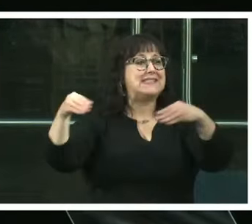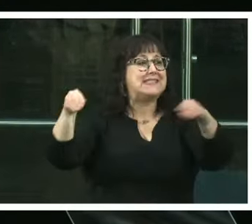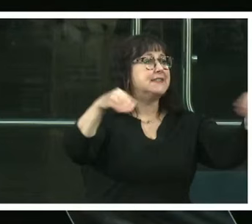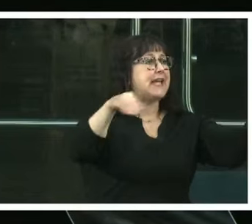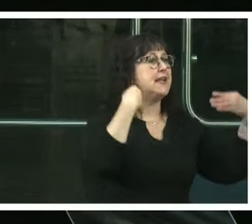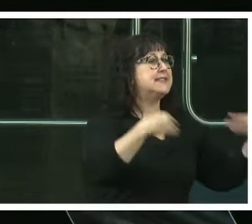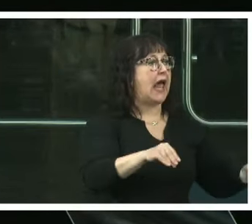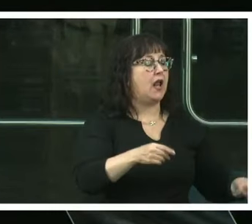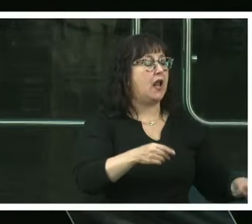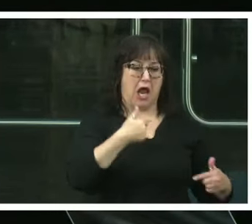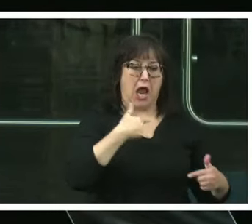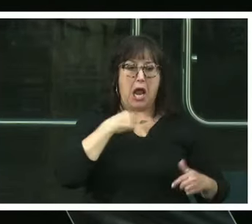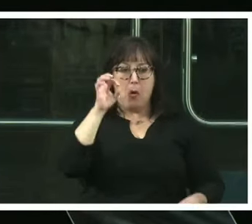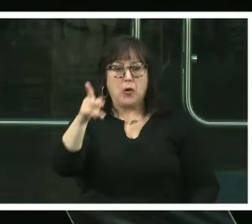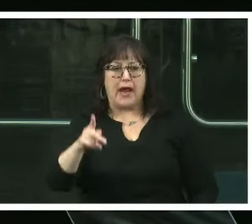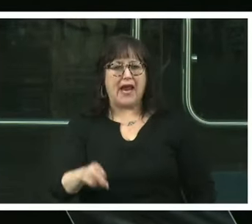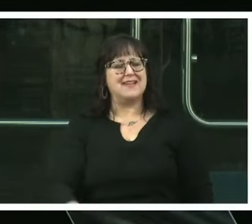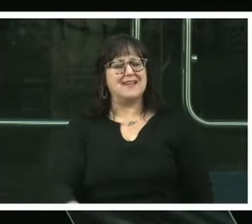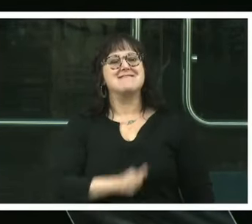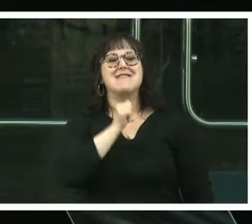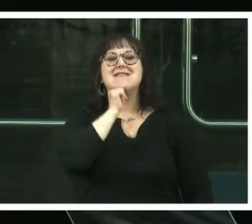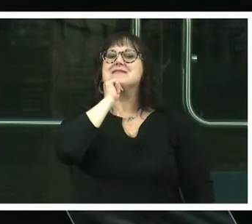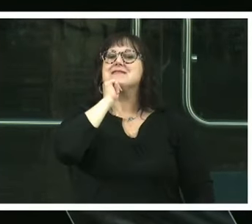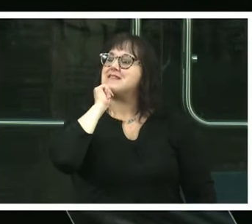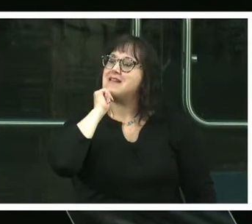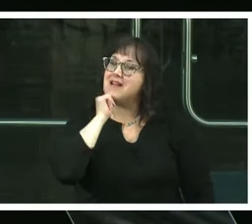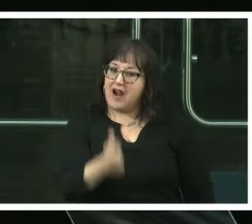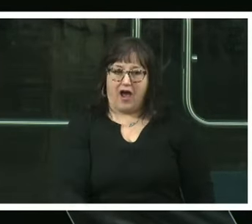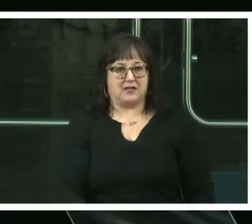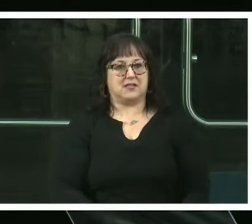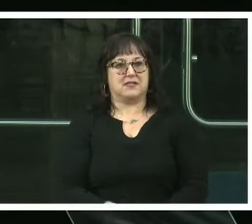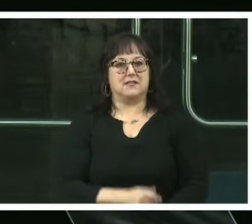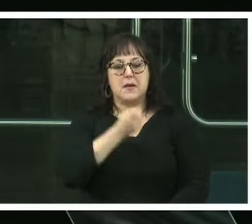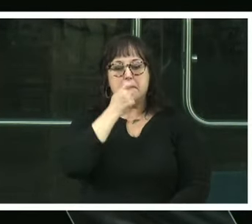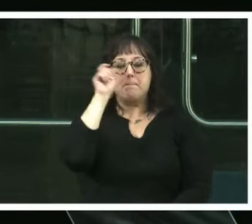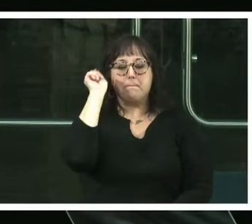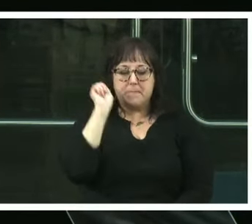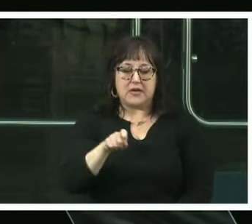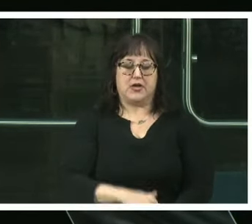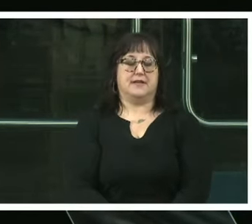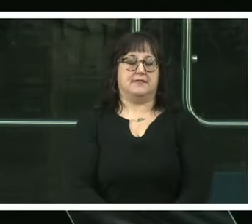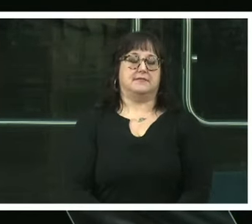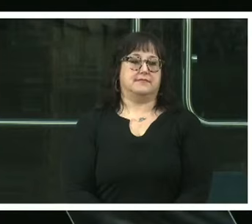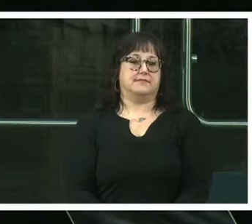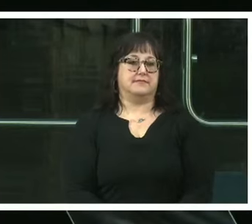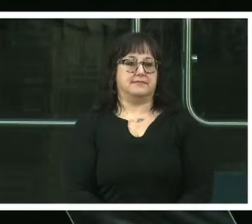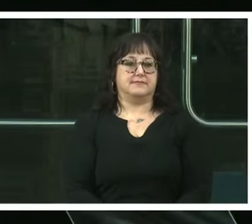city, period.